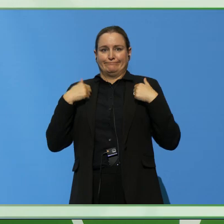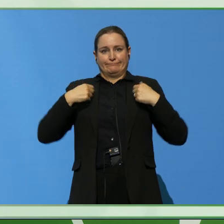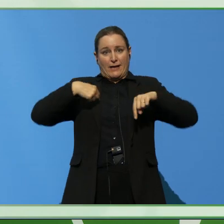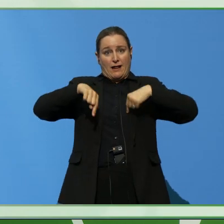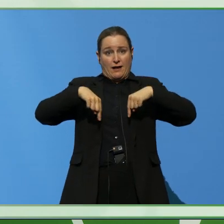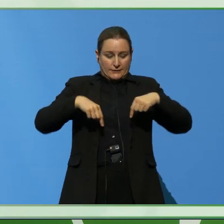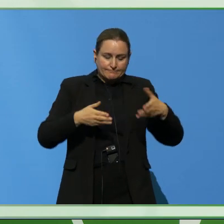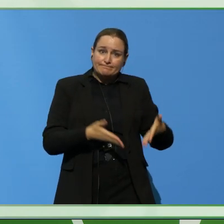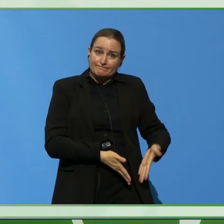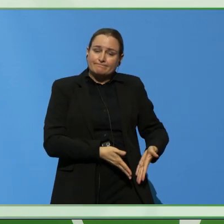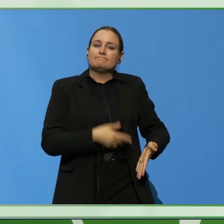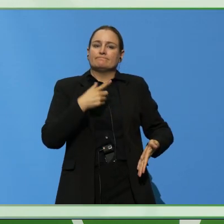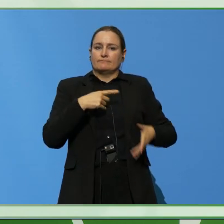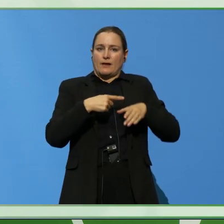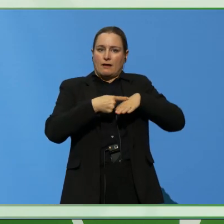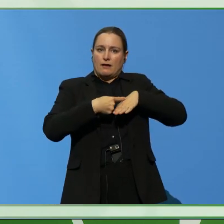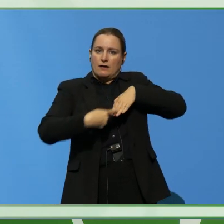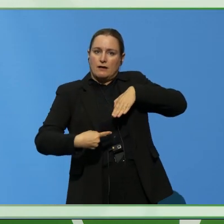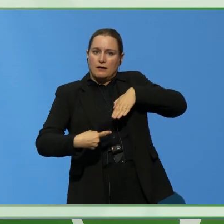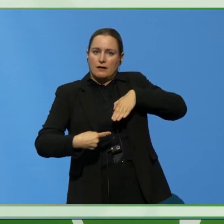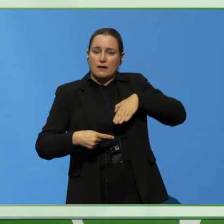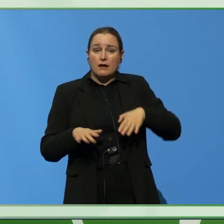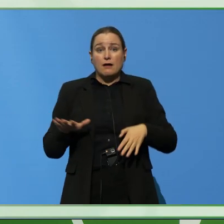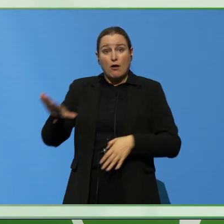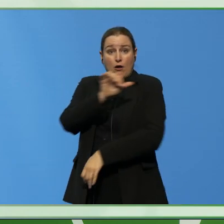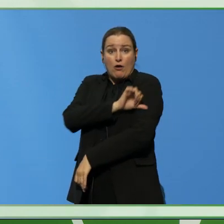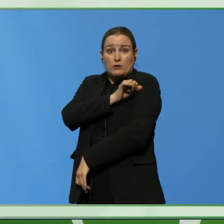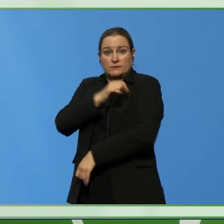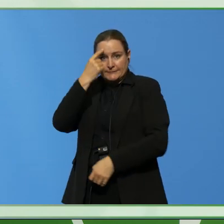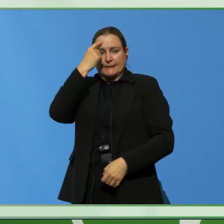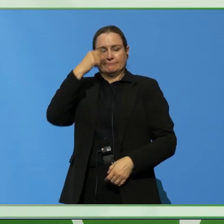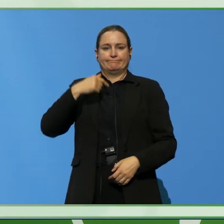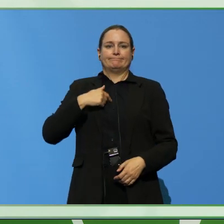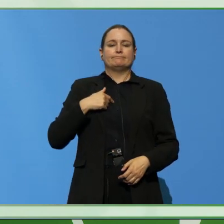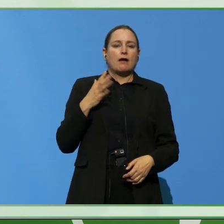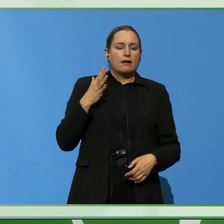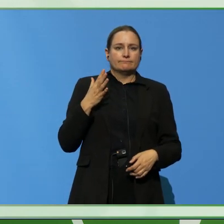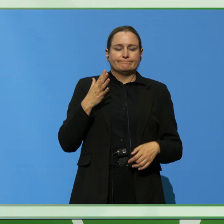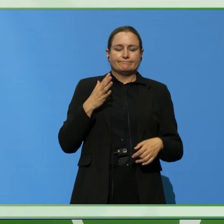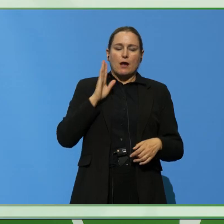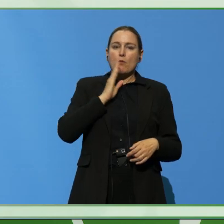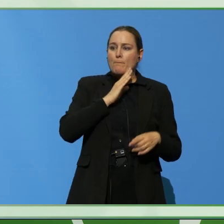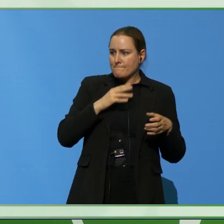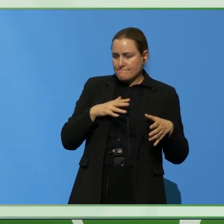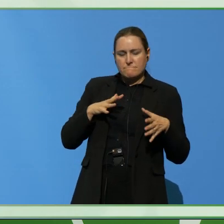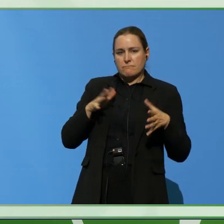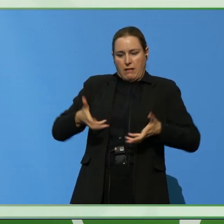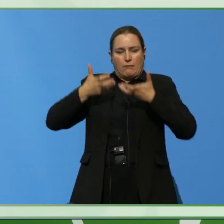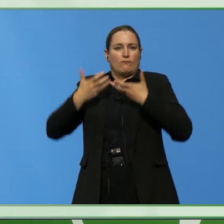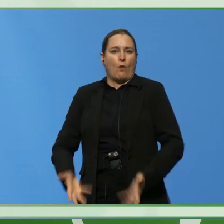in the world, because how could you have a 2-year-old baby with a broken leg? I do